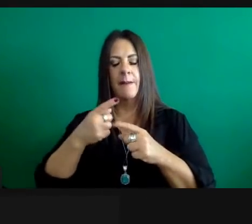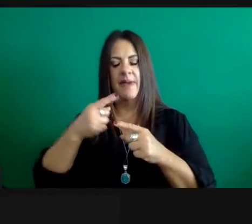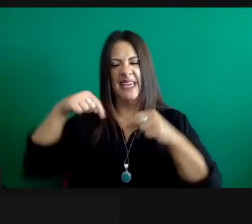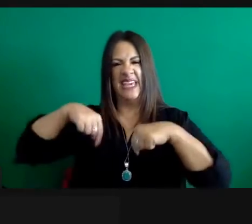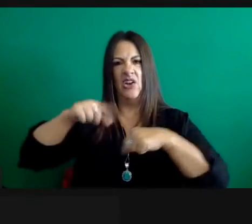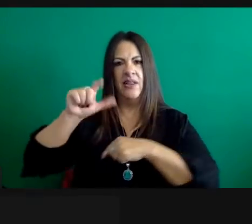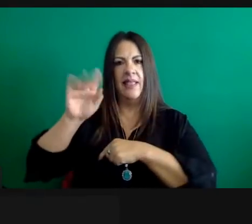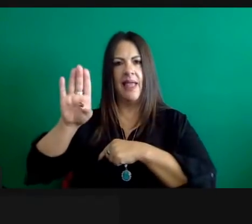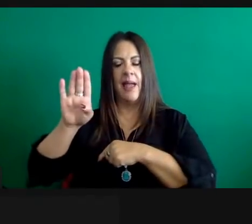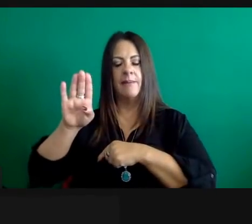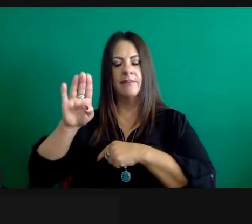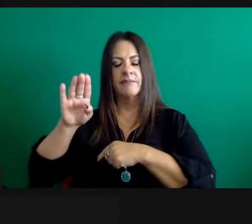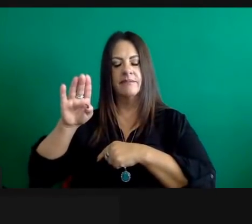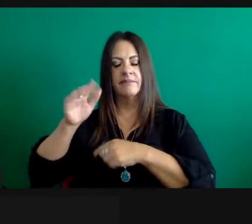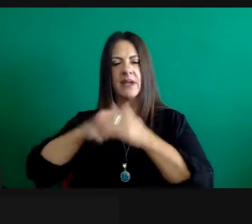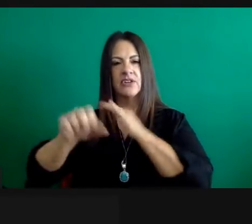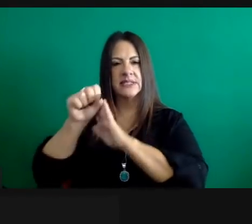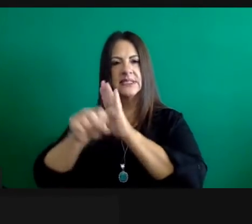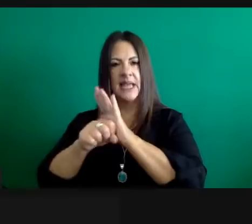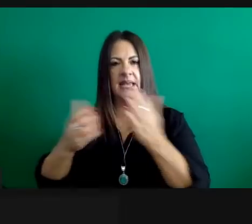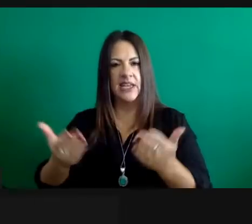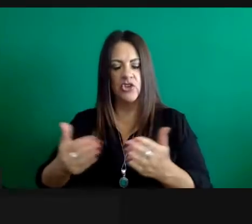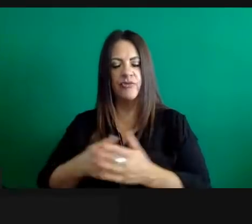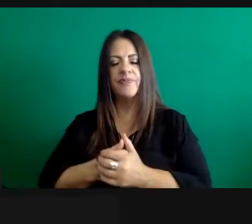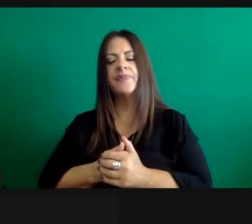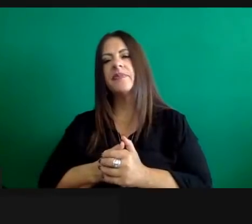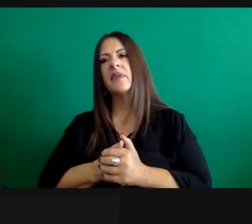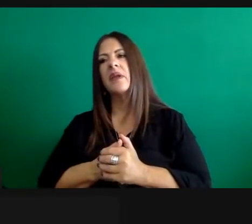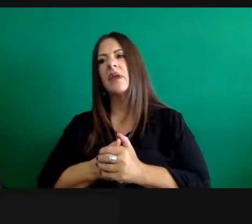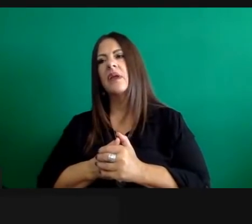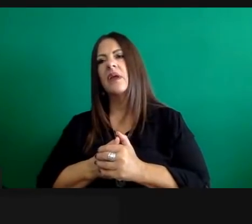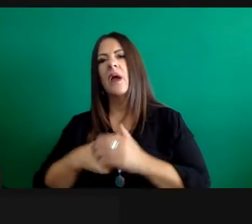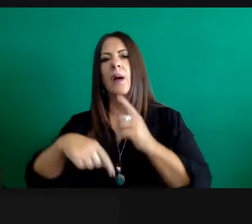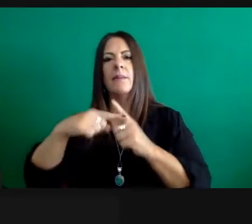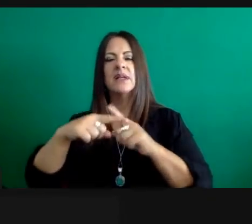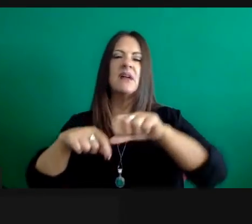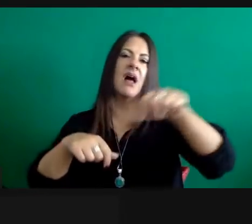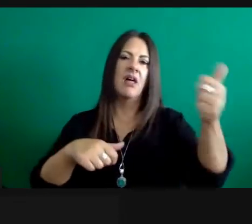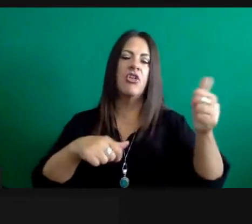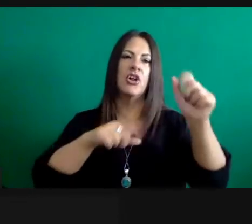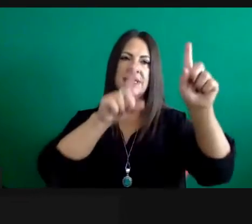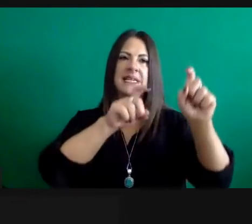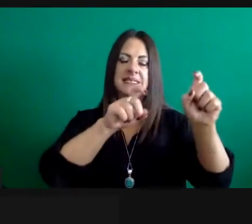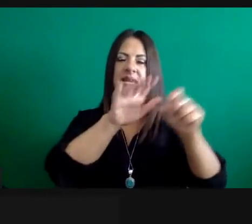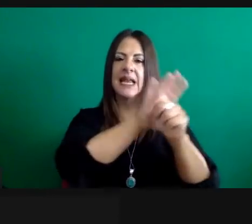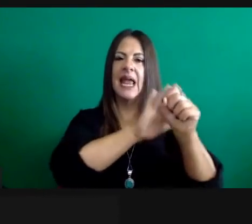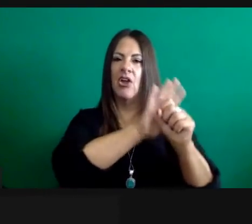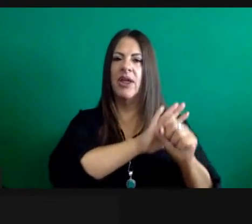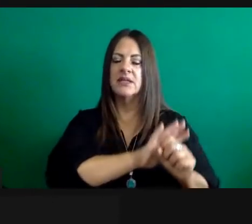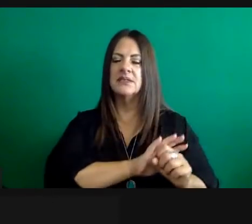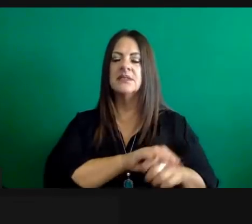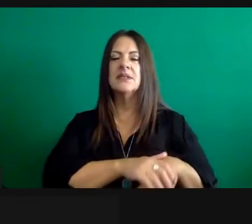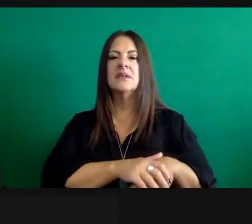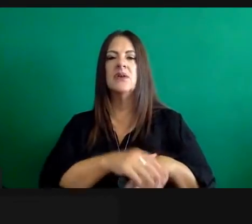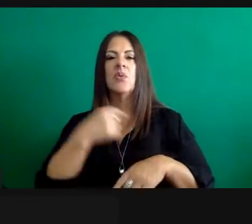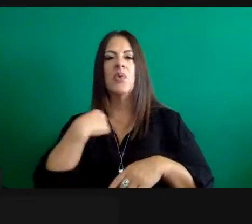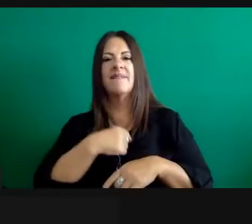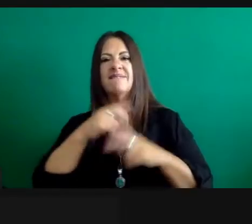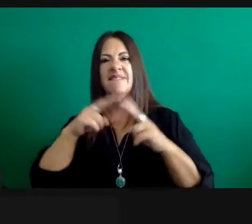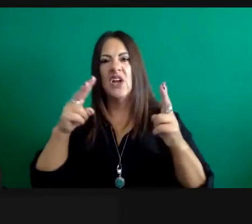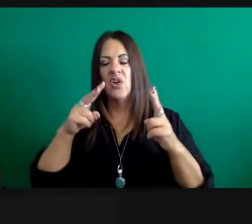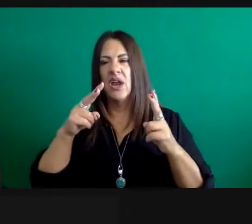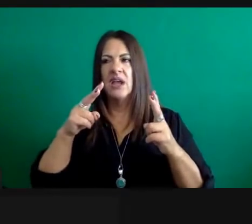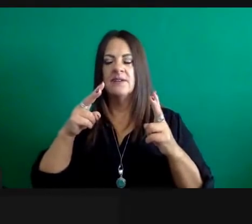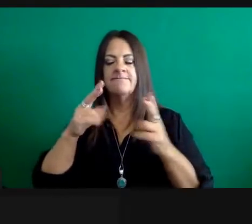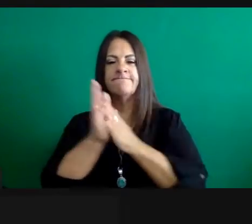allow us to provide additional testing throughout the state. We are also laser focused at the state level